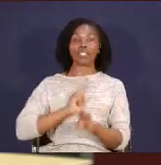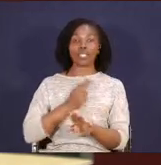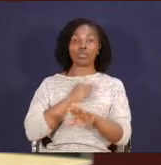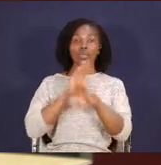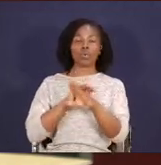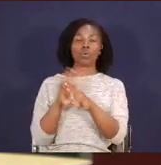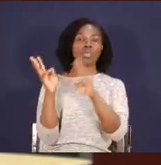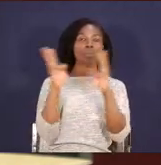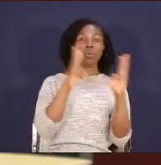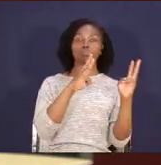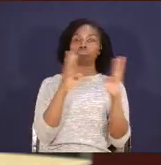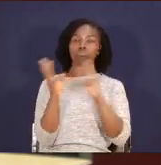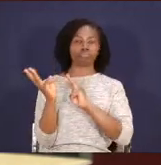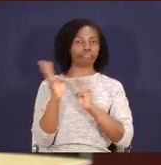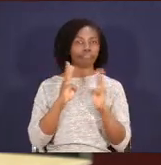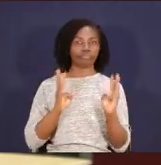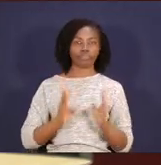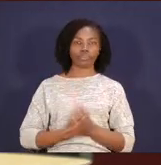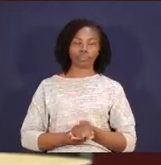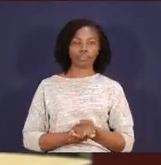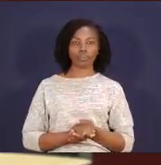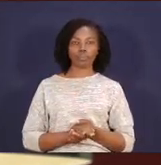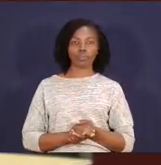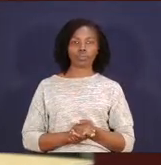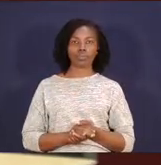given us good weather.